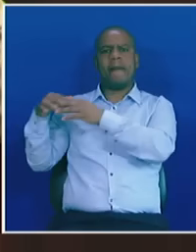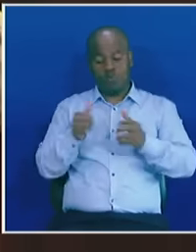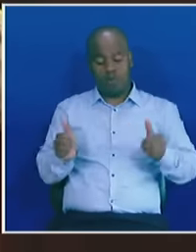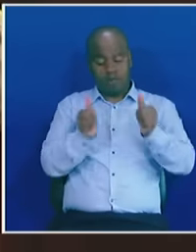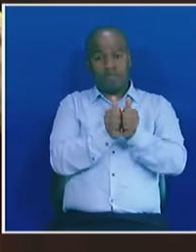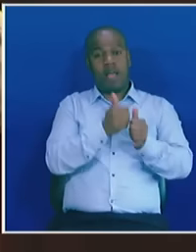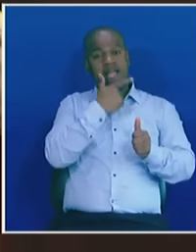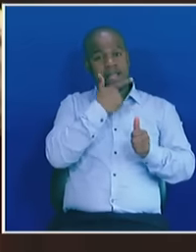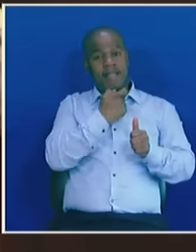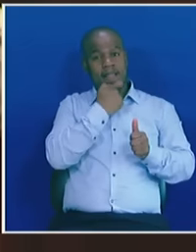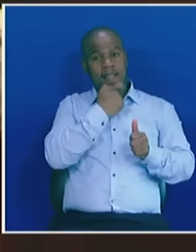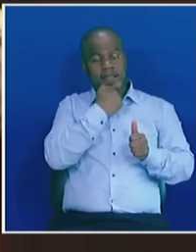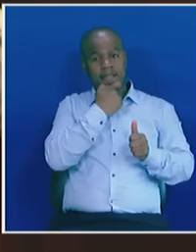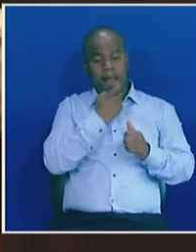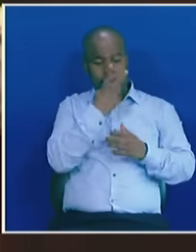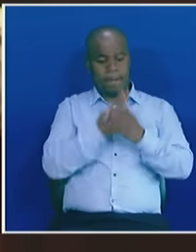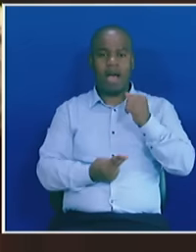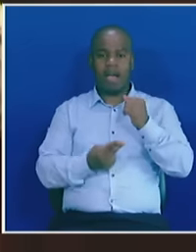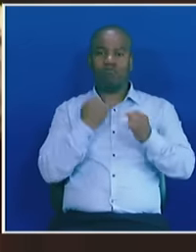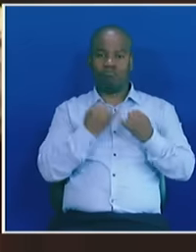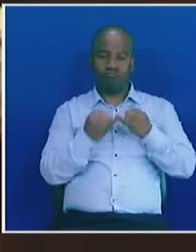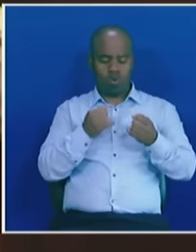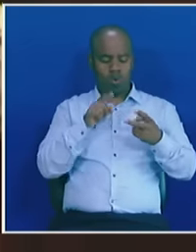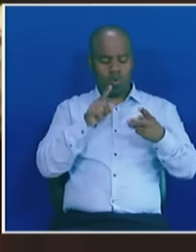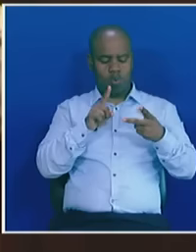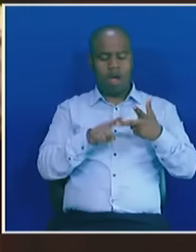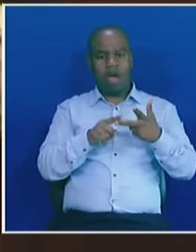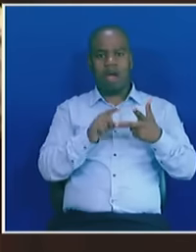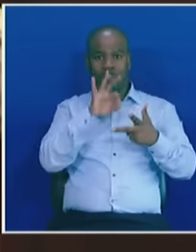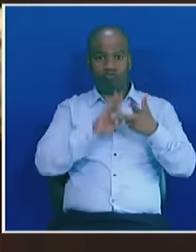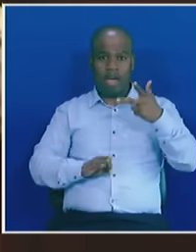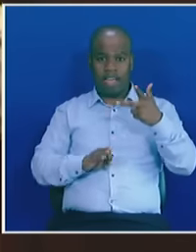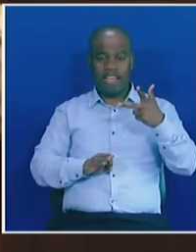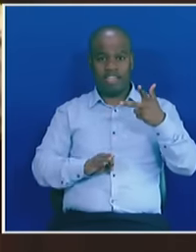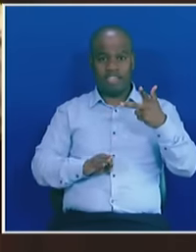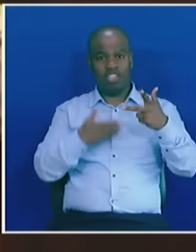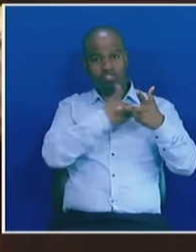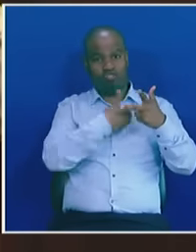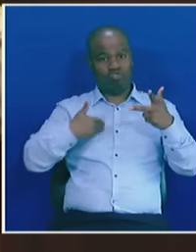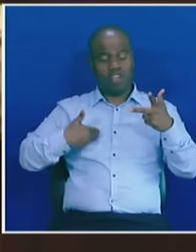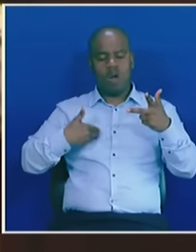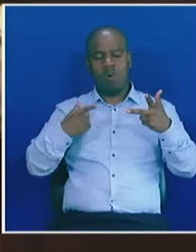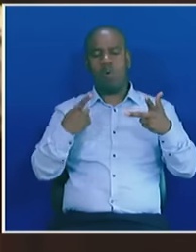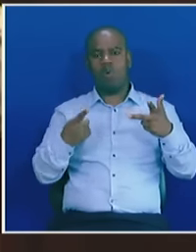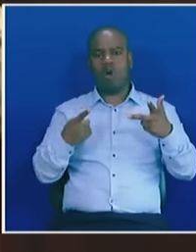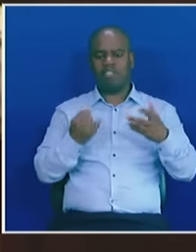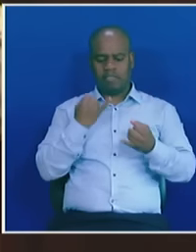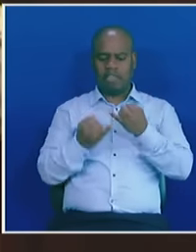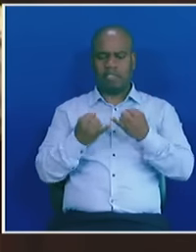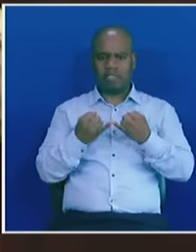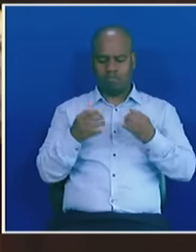lesbian, gay, bisexual, transgender, and intersex groups, civil